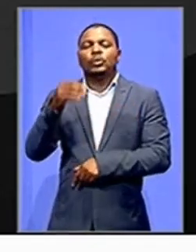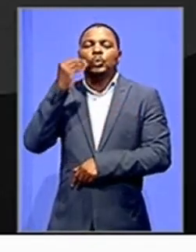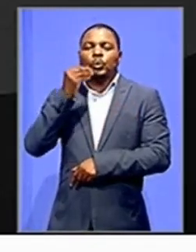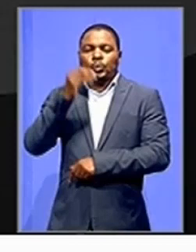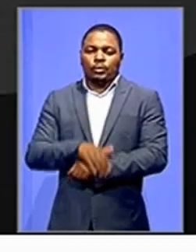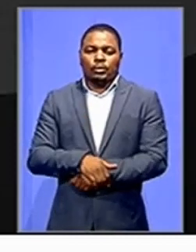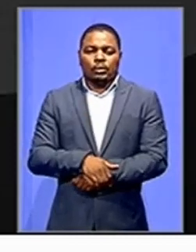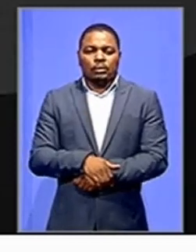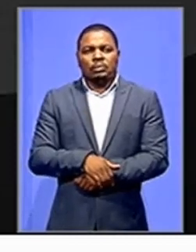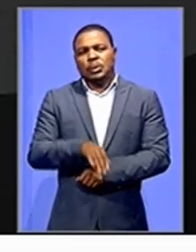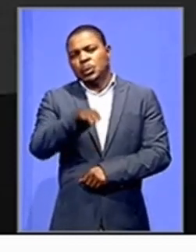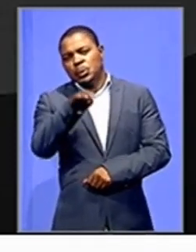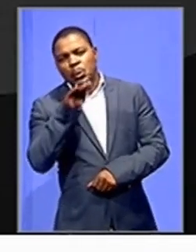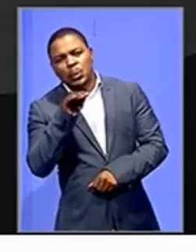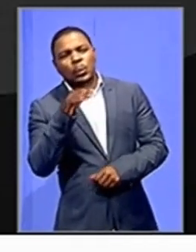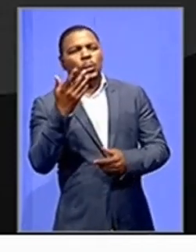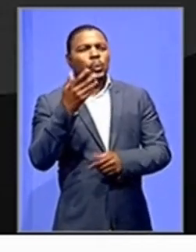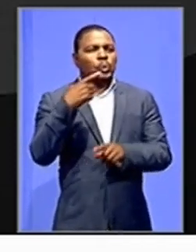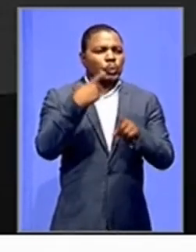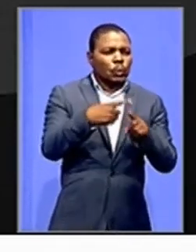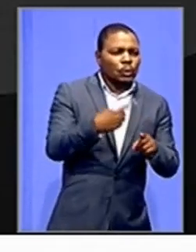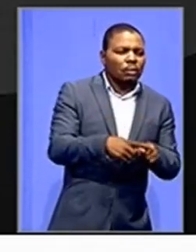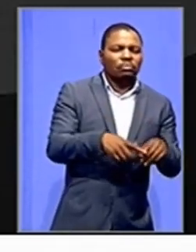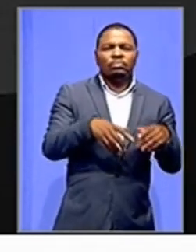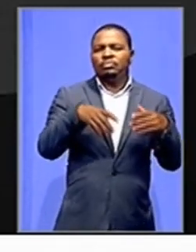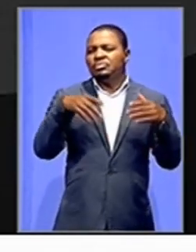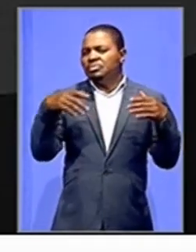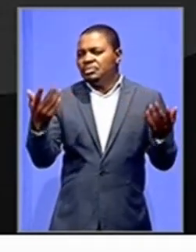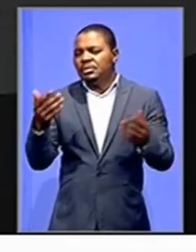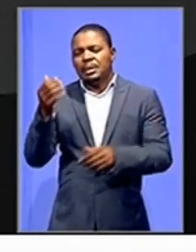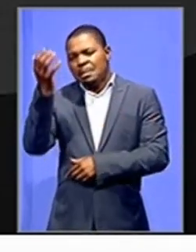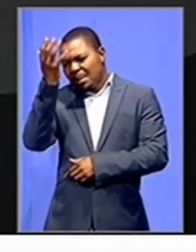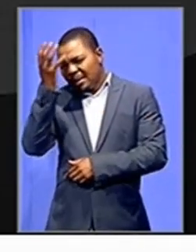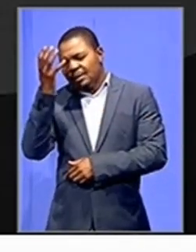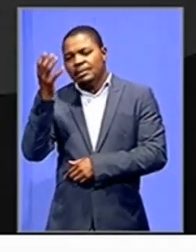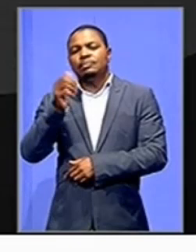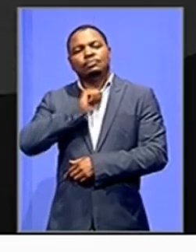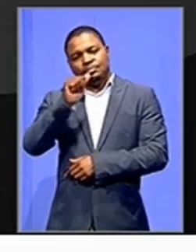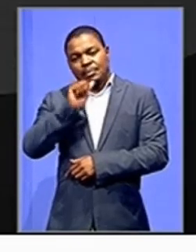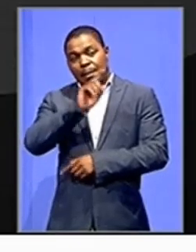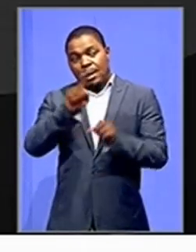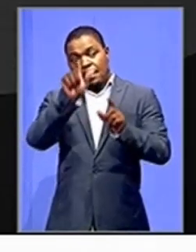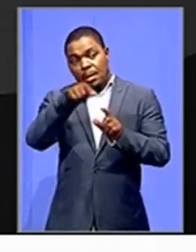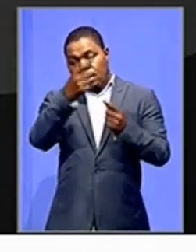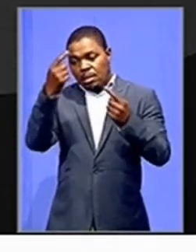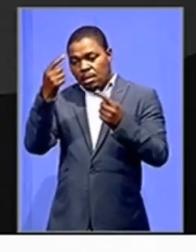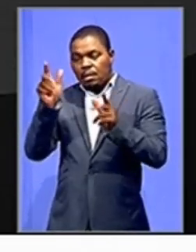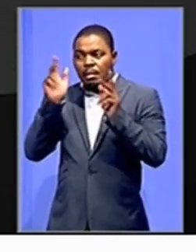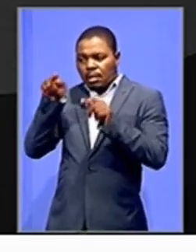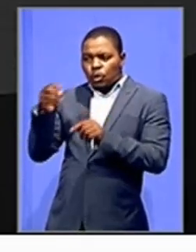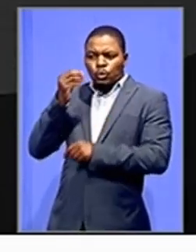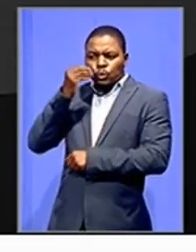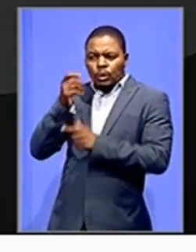gore na ke Mazulu ke Maxhosa ke Bapedi empa ha motho a mametse lenaneo la hao la